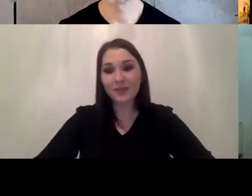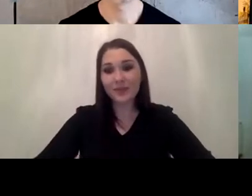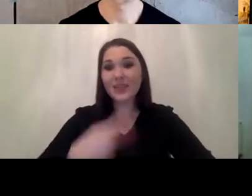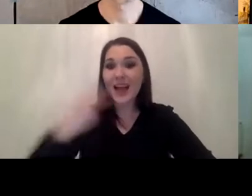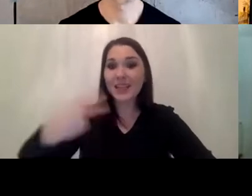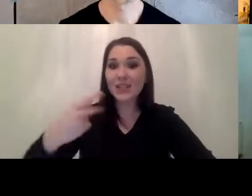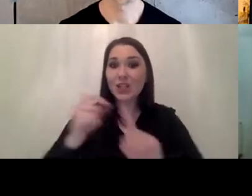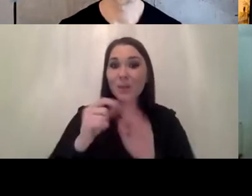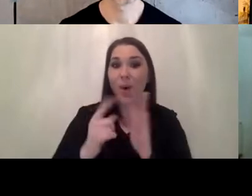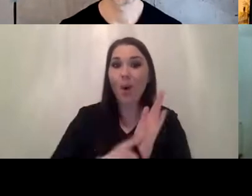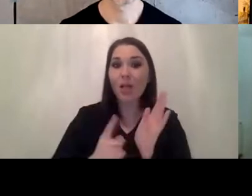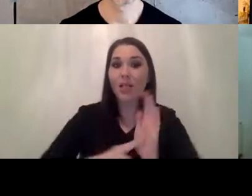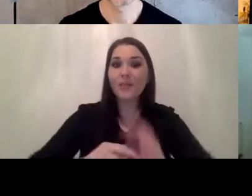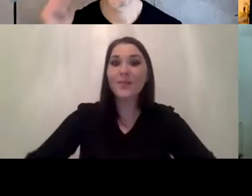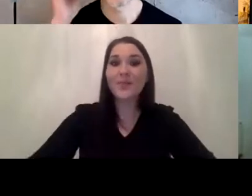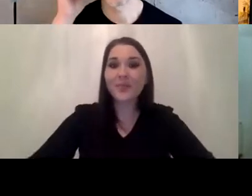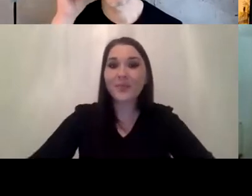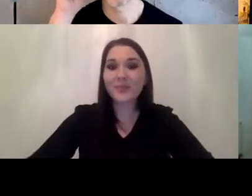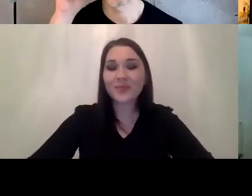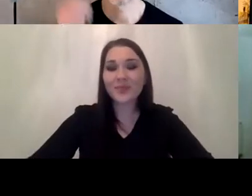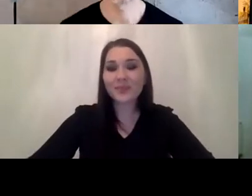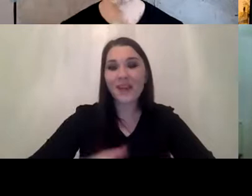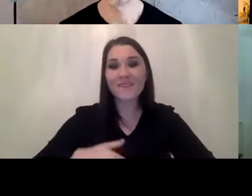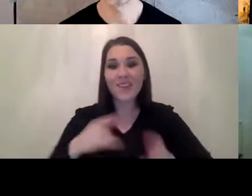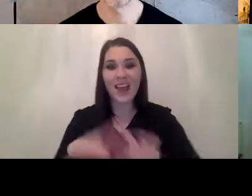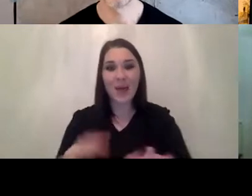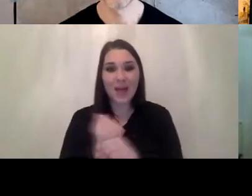please? I feel like I'm on a game show when I do this.